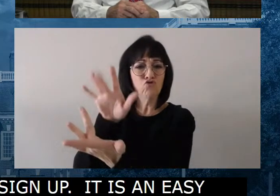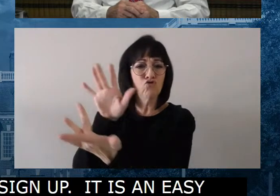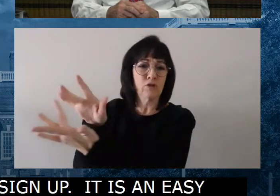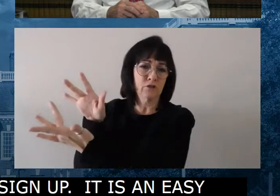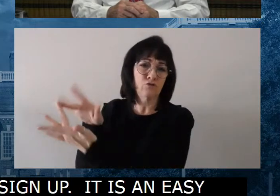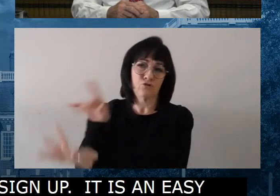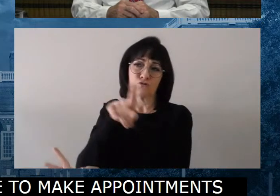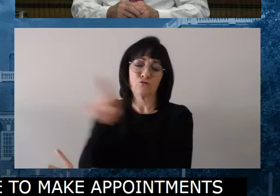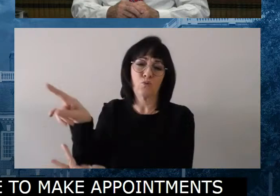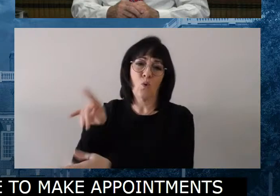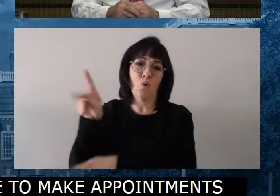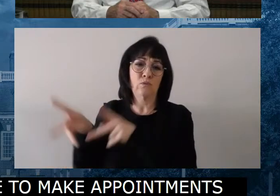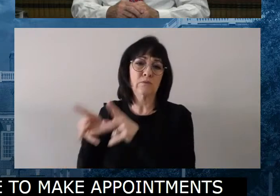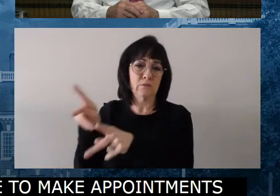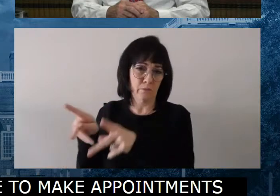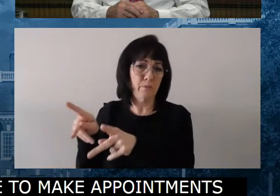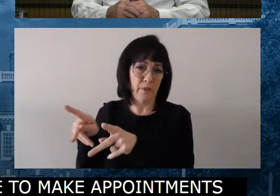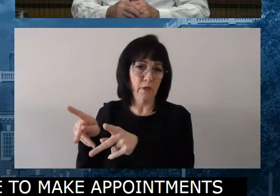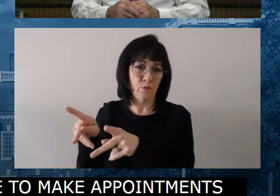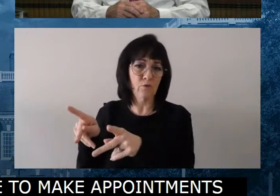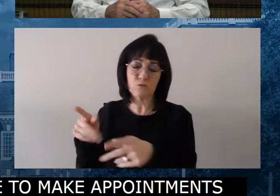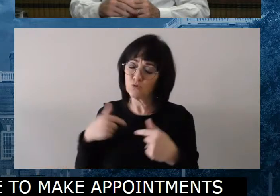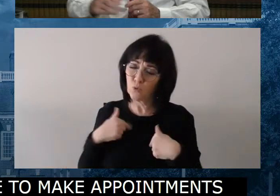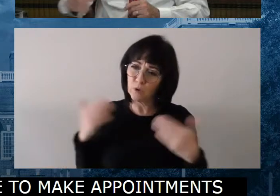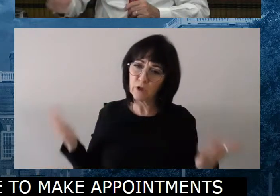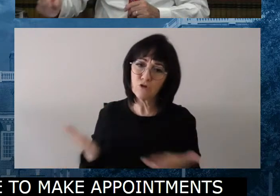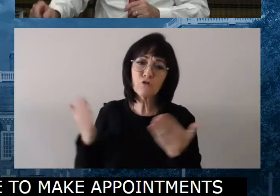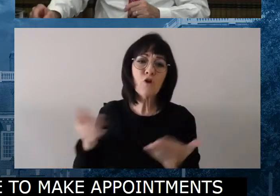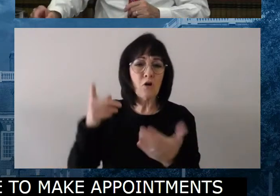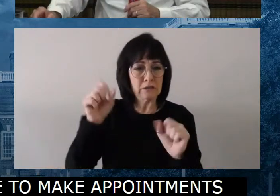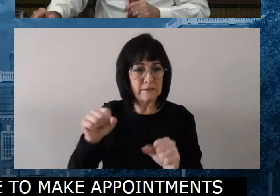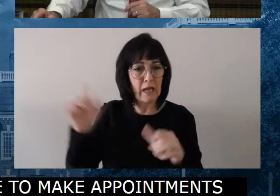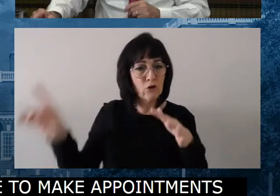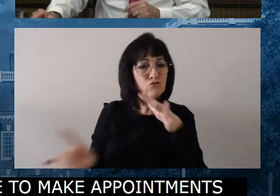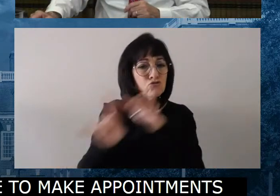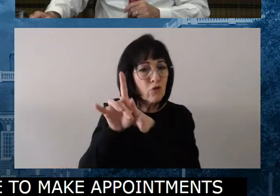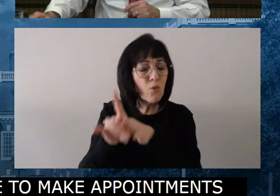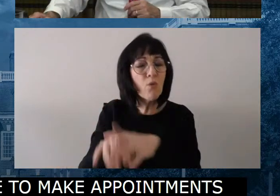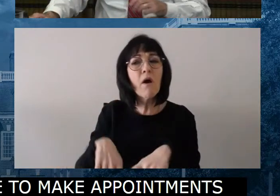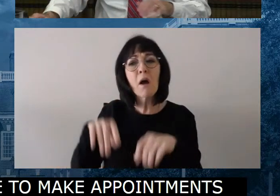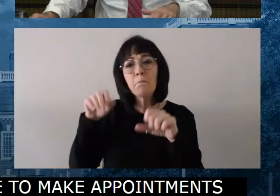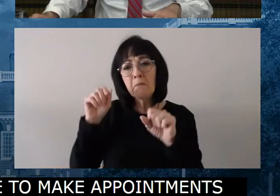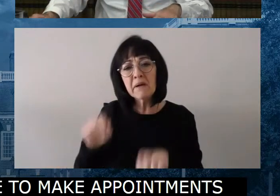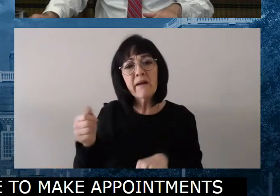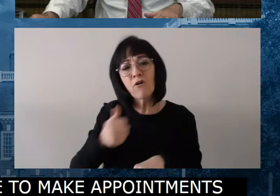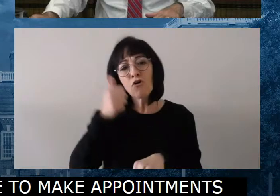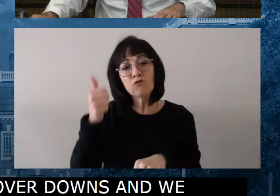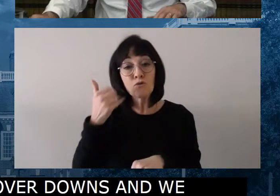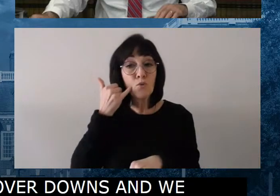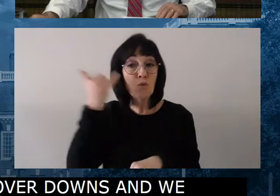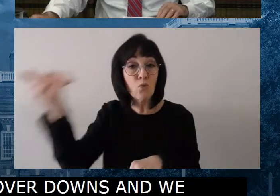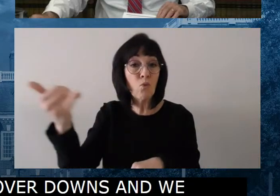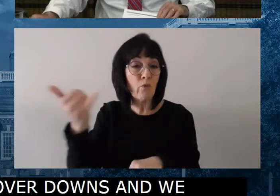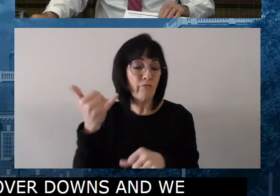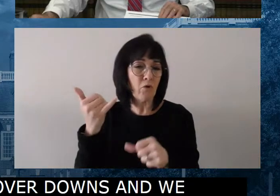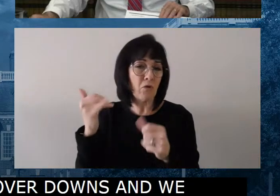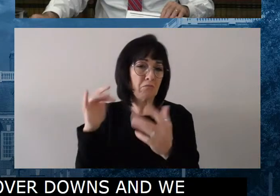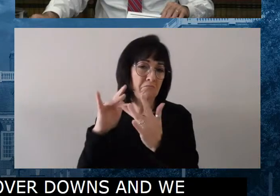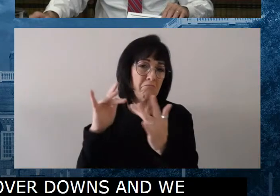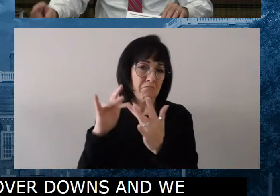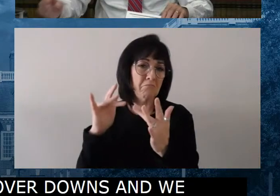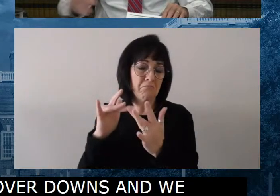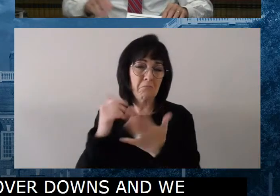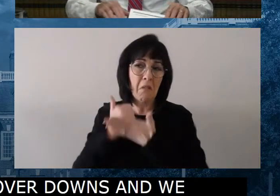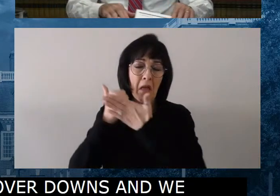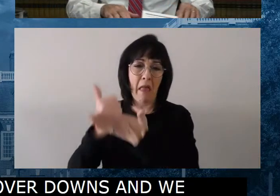encourage you to take the first appointment that's available. So with that, we do have the media here. We